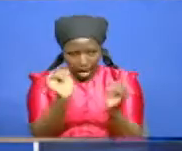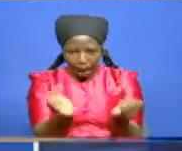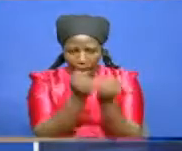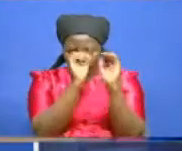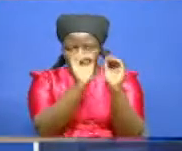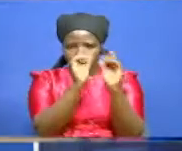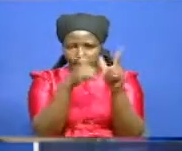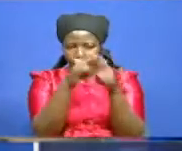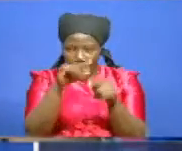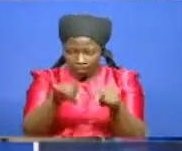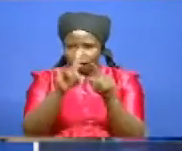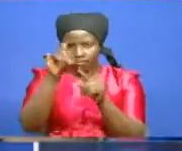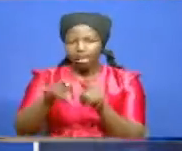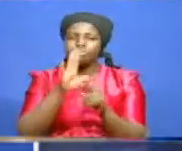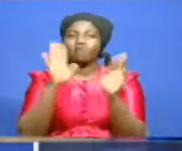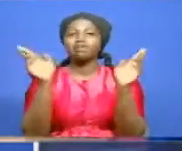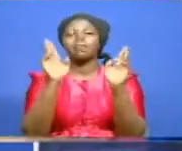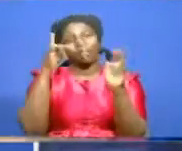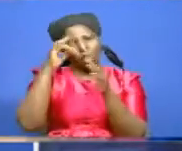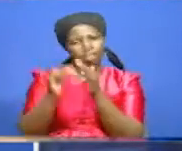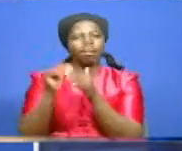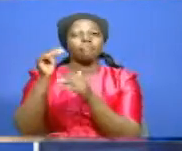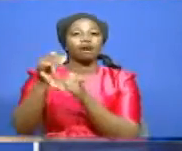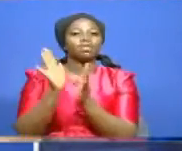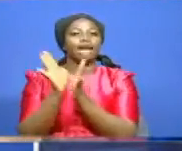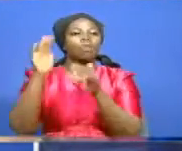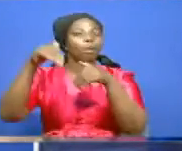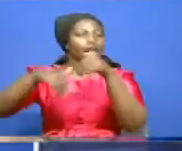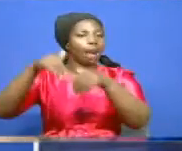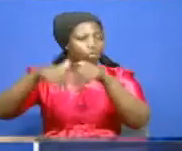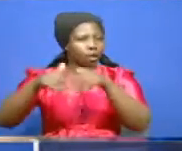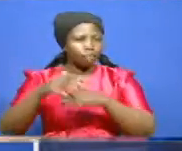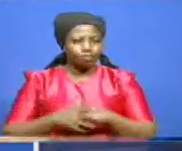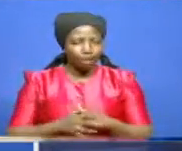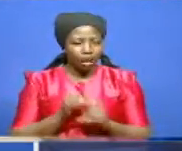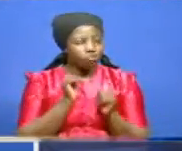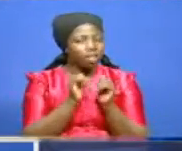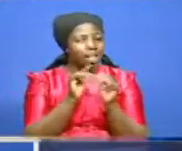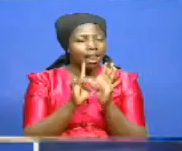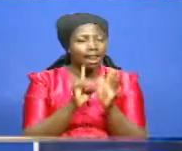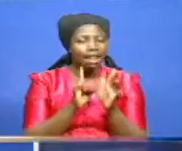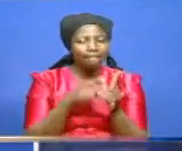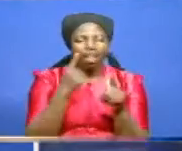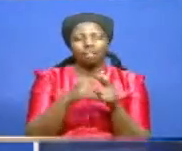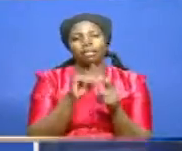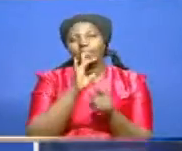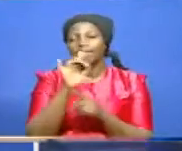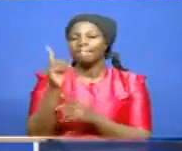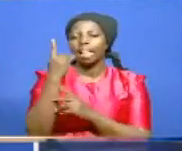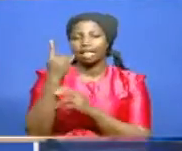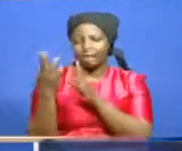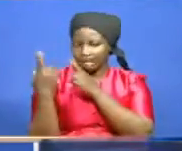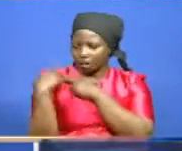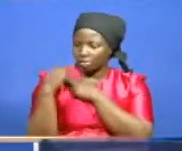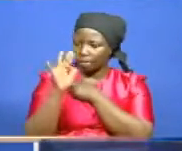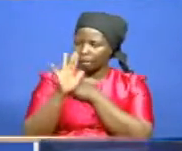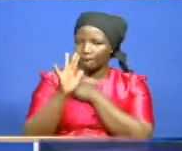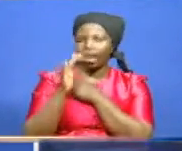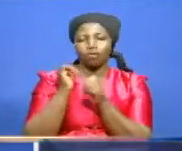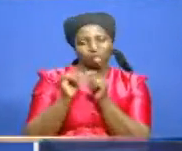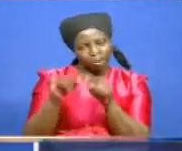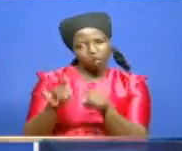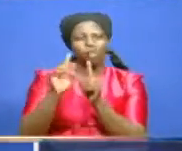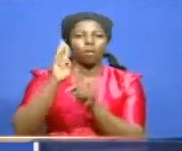they have to prepare themselves for next year's general election, which then will be the first task that they will be beholden to